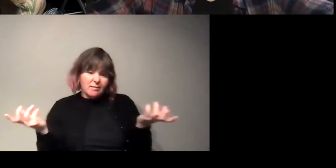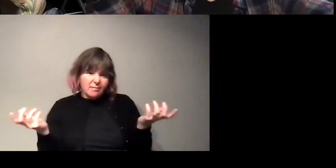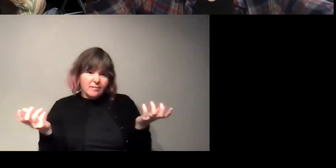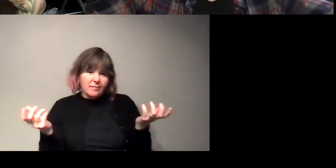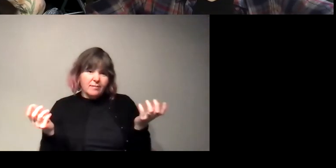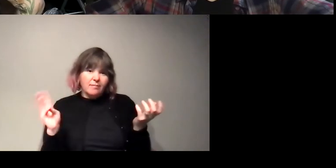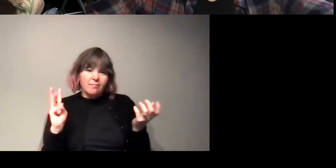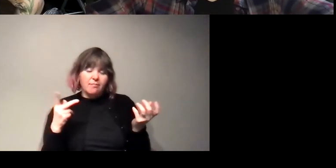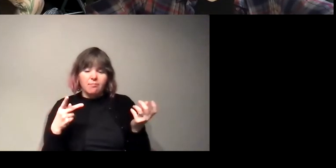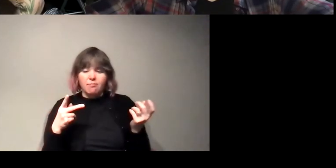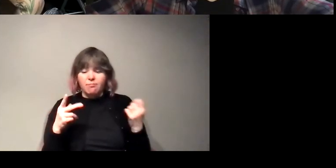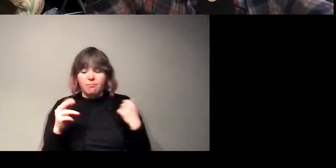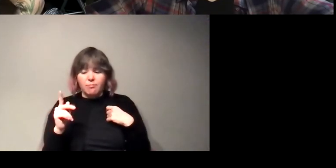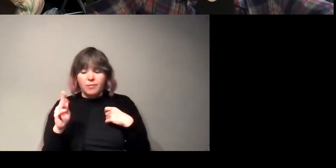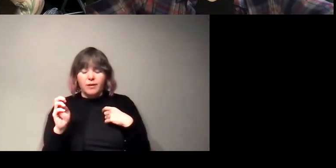Prairies,